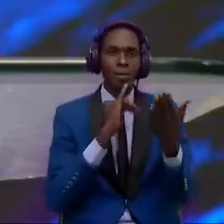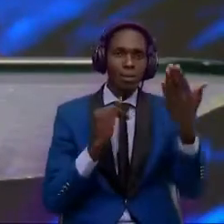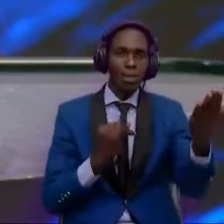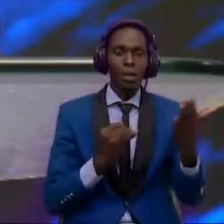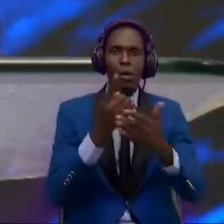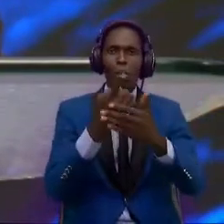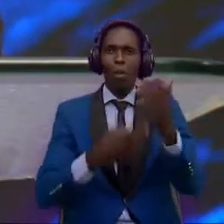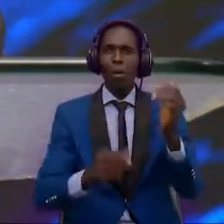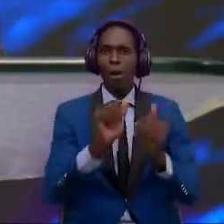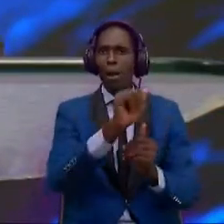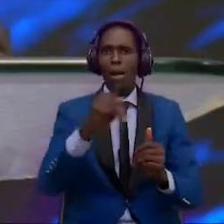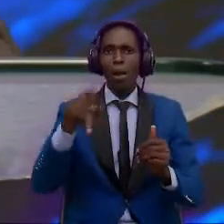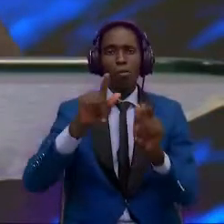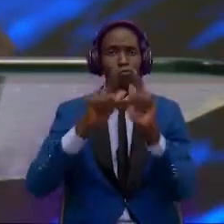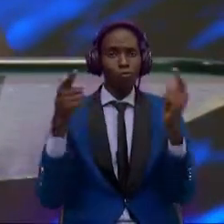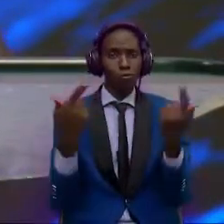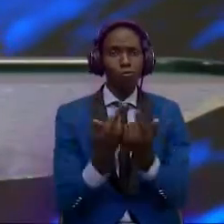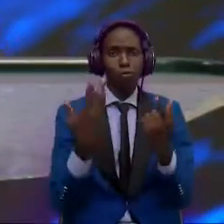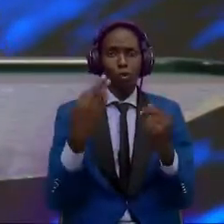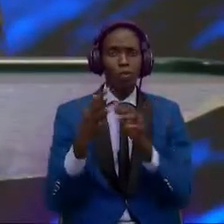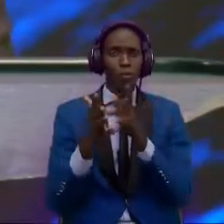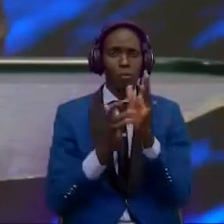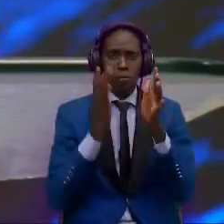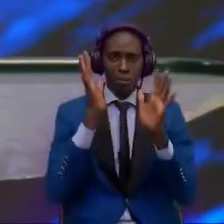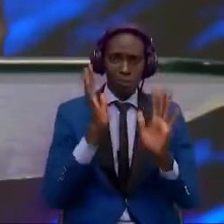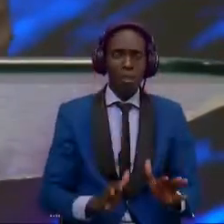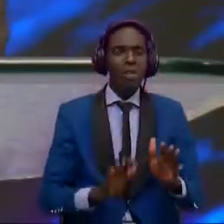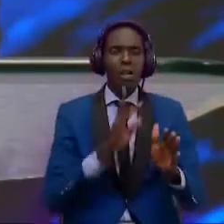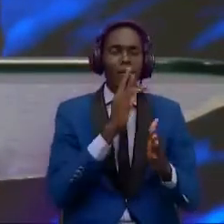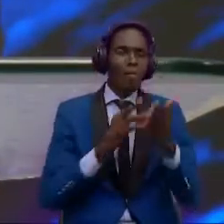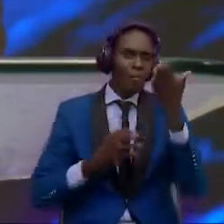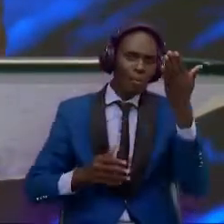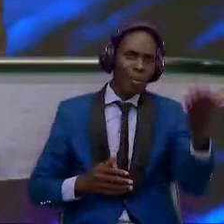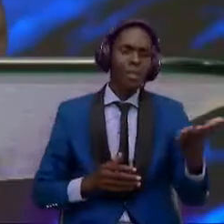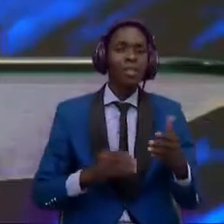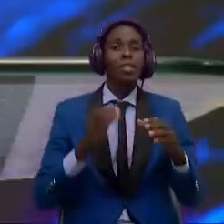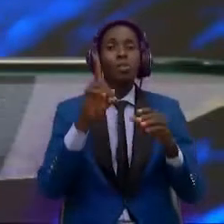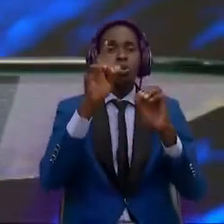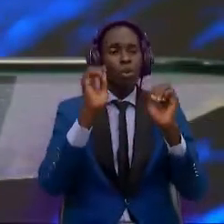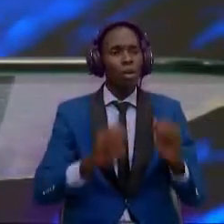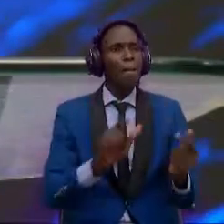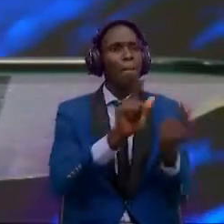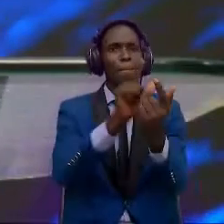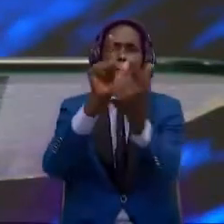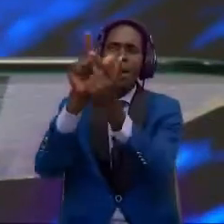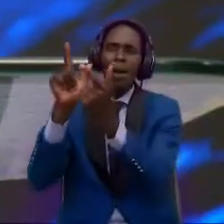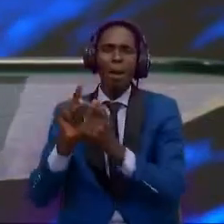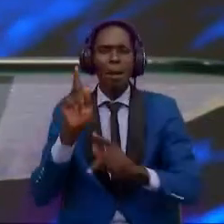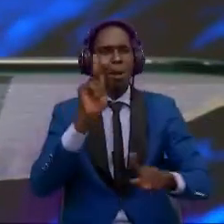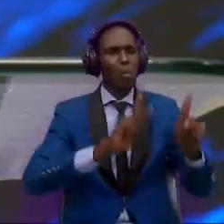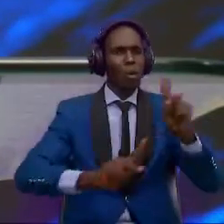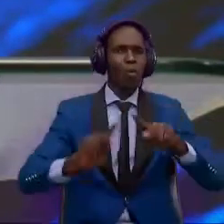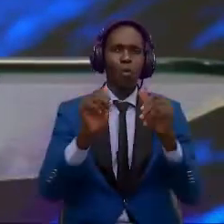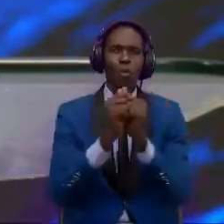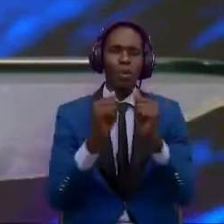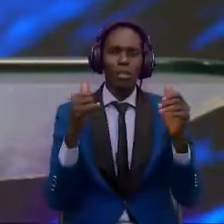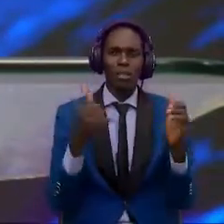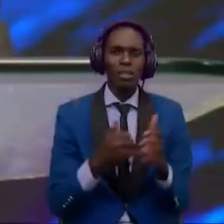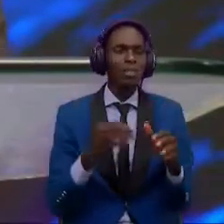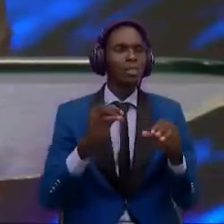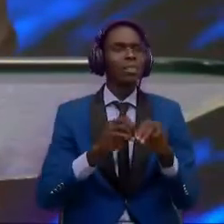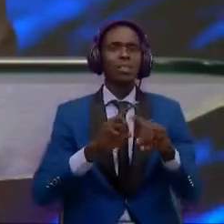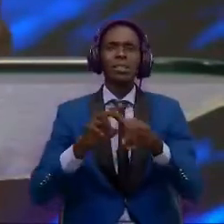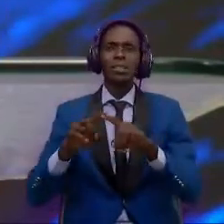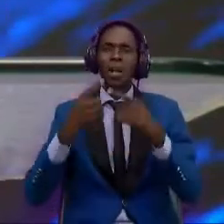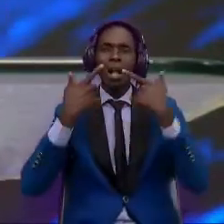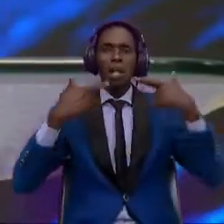people in another country. You can reach people even of another language. A great door, an effectual, is